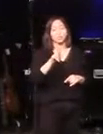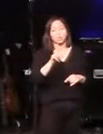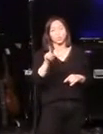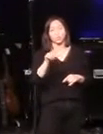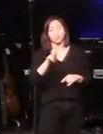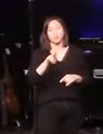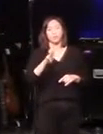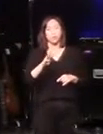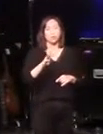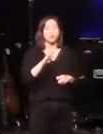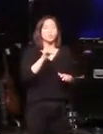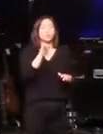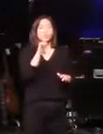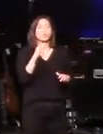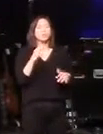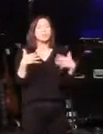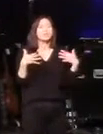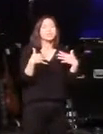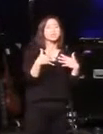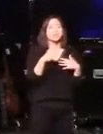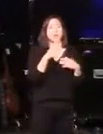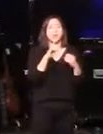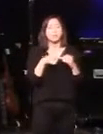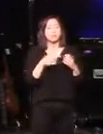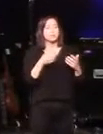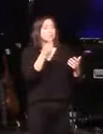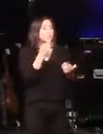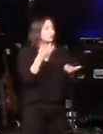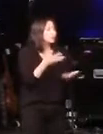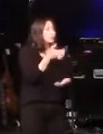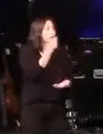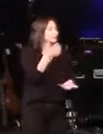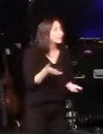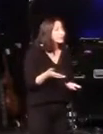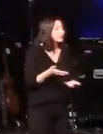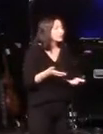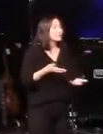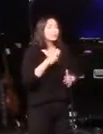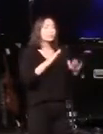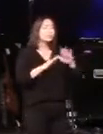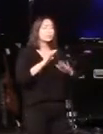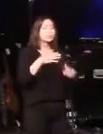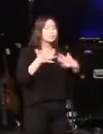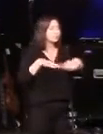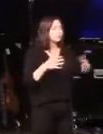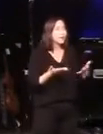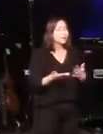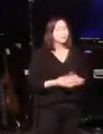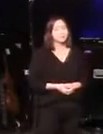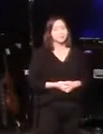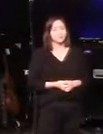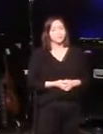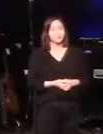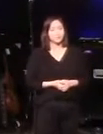anxious, saying, what shall we eat, and what shall we drink, and what shall we wear?